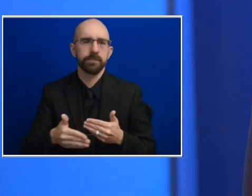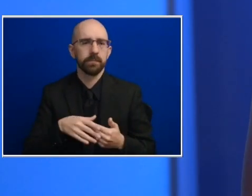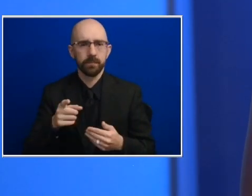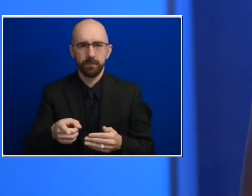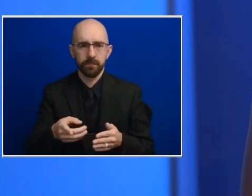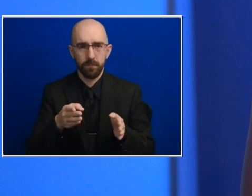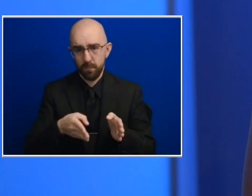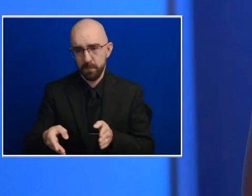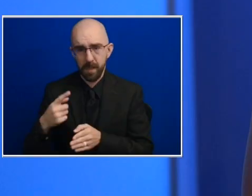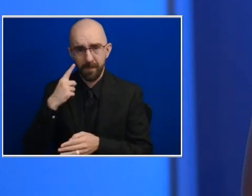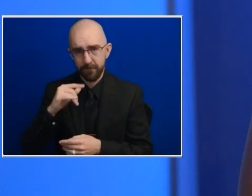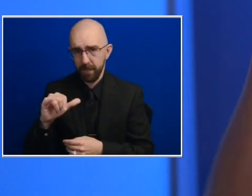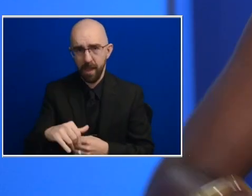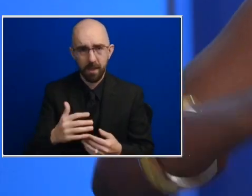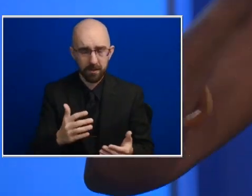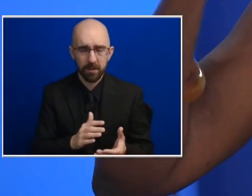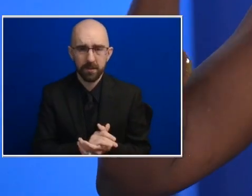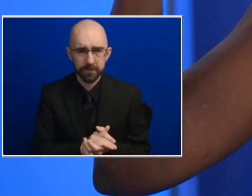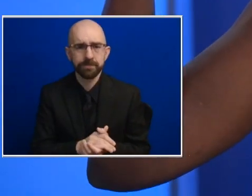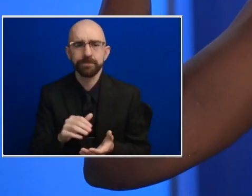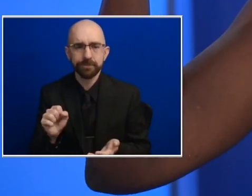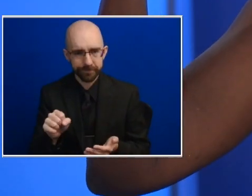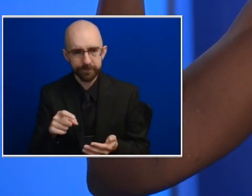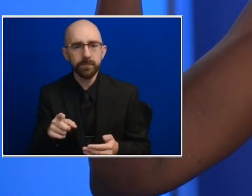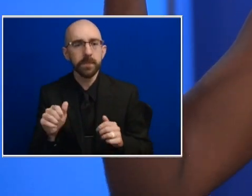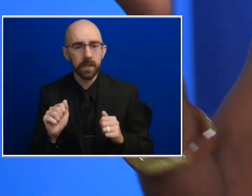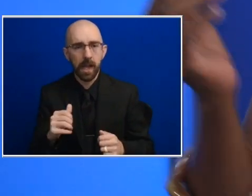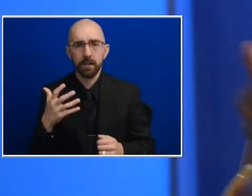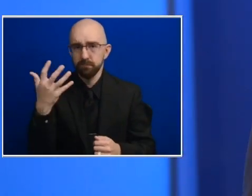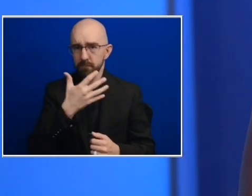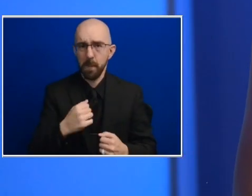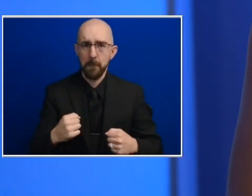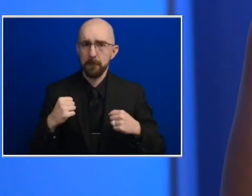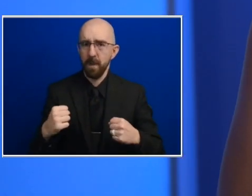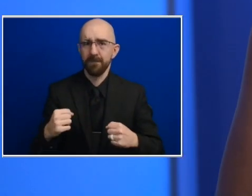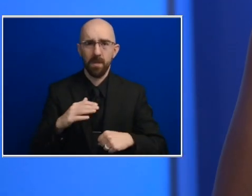for that. So yes, you can look powerful on the outside,